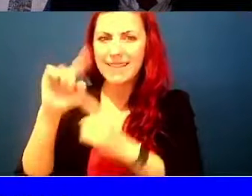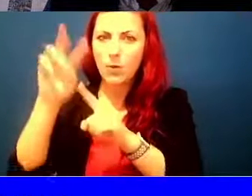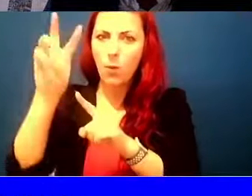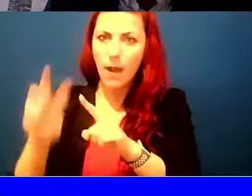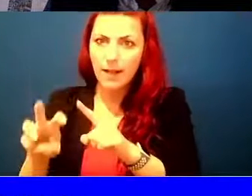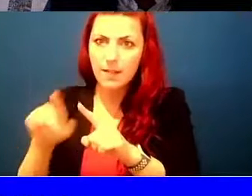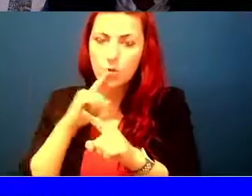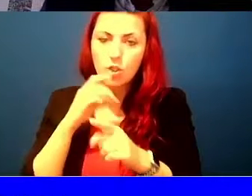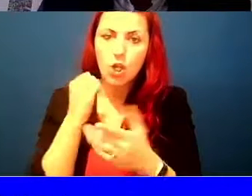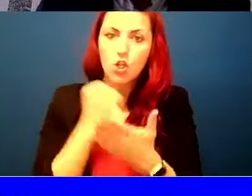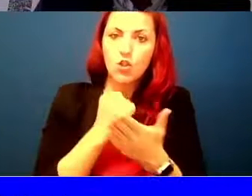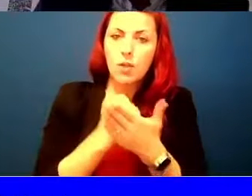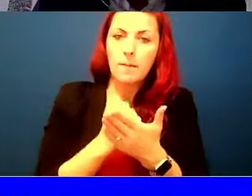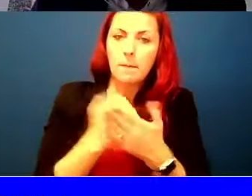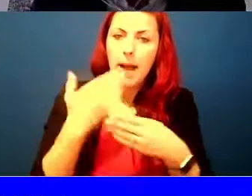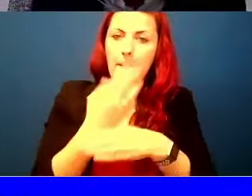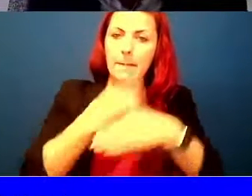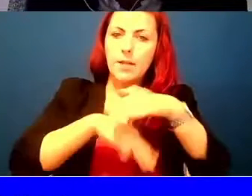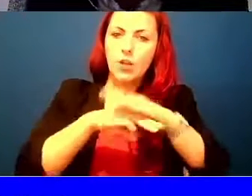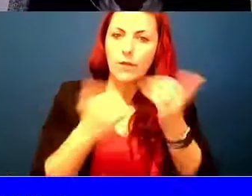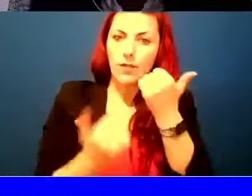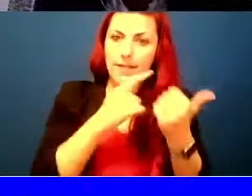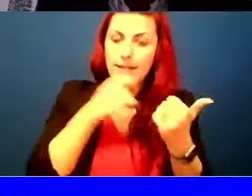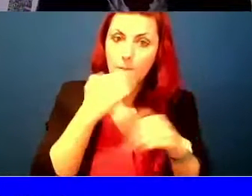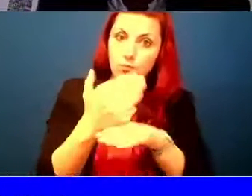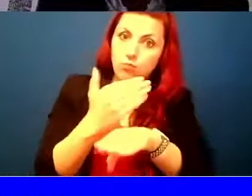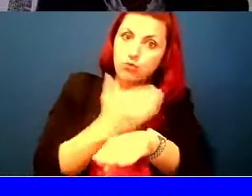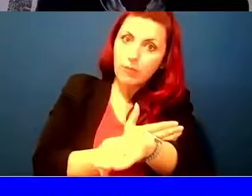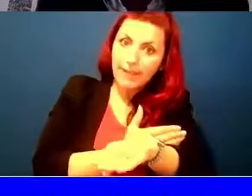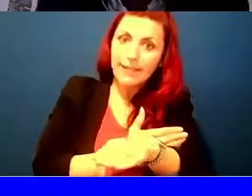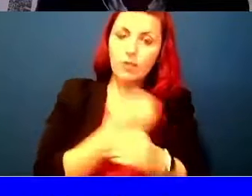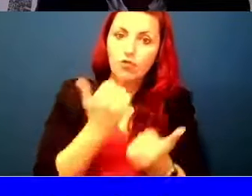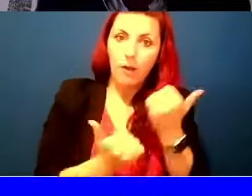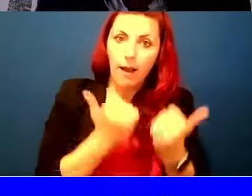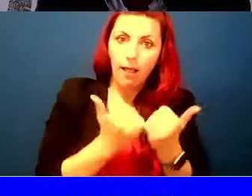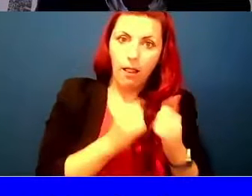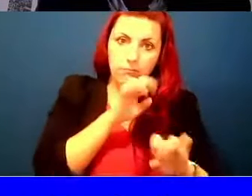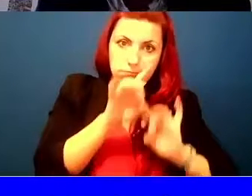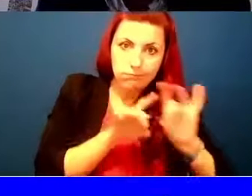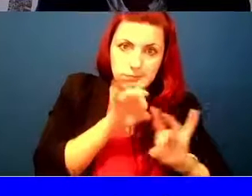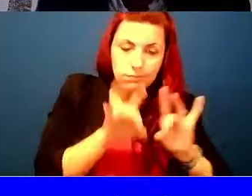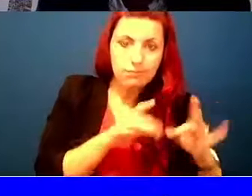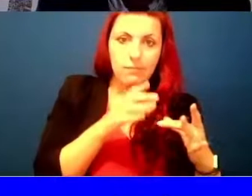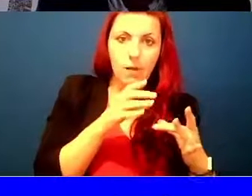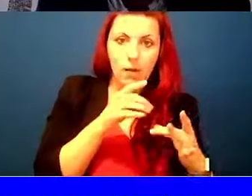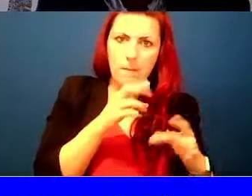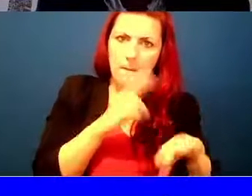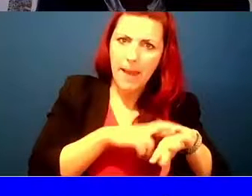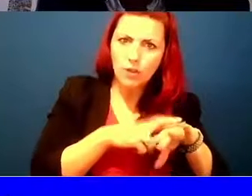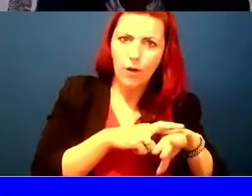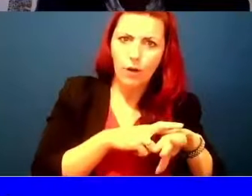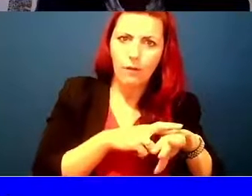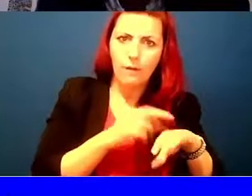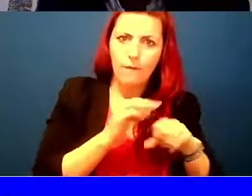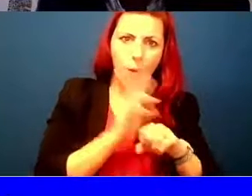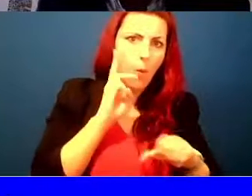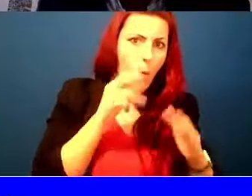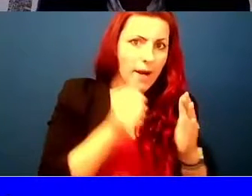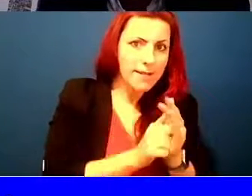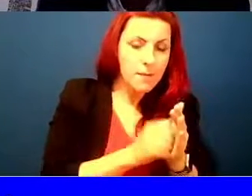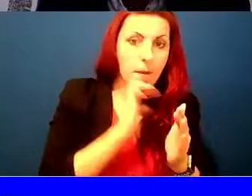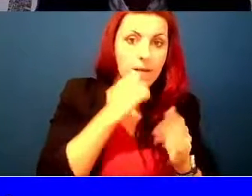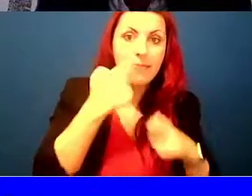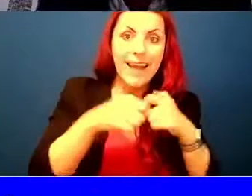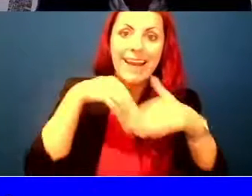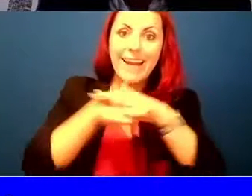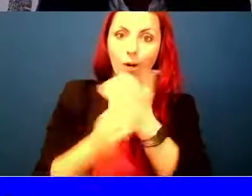that pre-trial cross-examination results in a better experience for witnesses, with the cross-examination taking place in around half the time compared to other